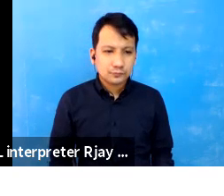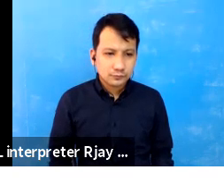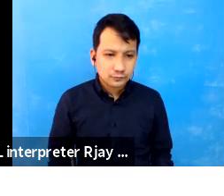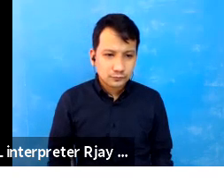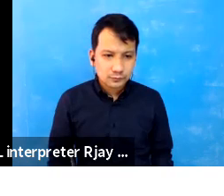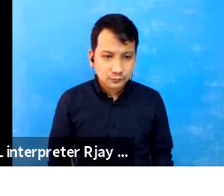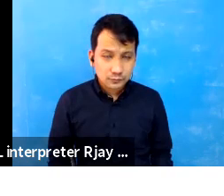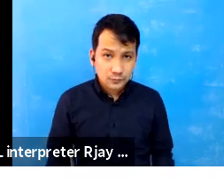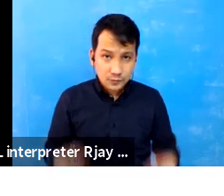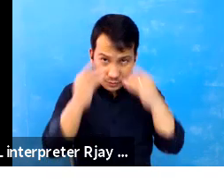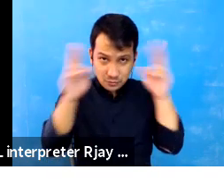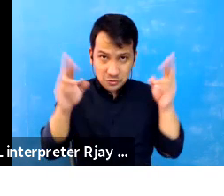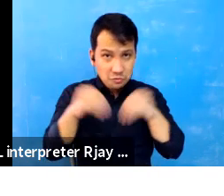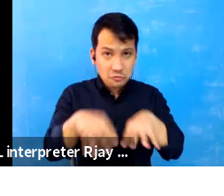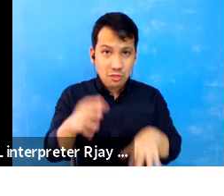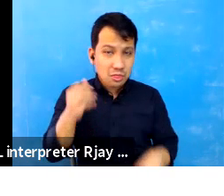Mayor Tan, we lost you po.